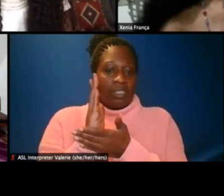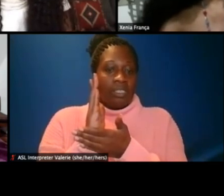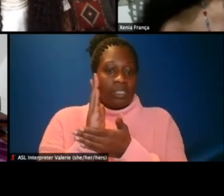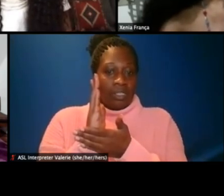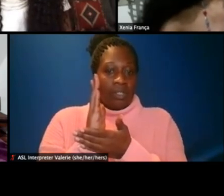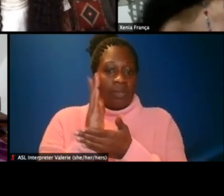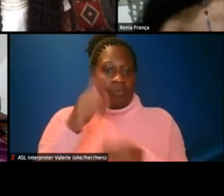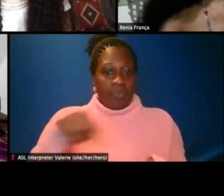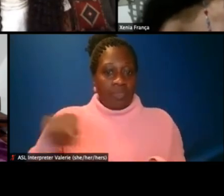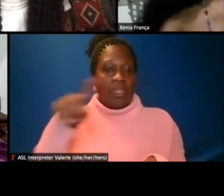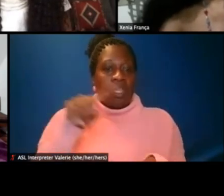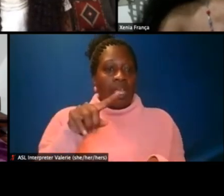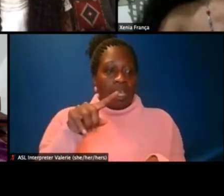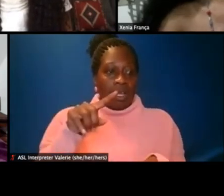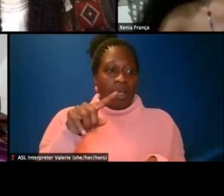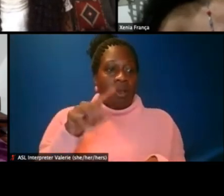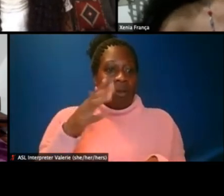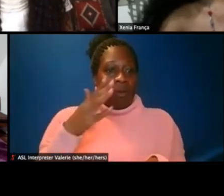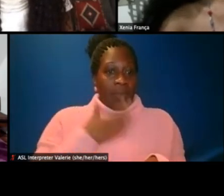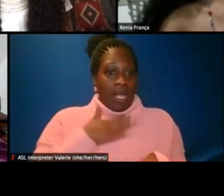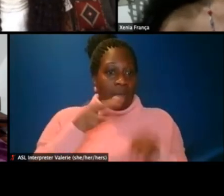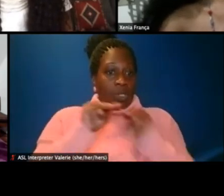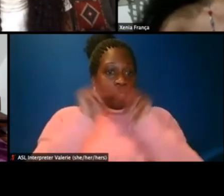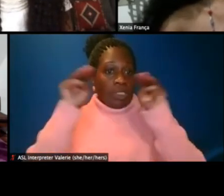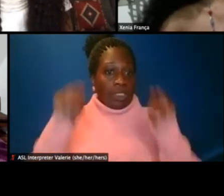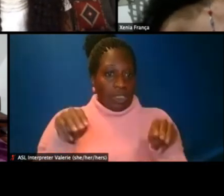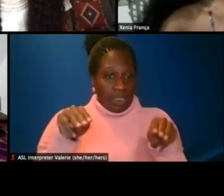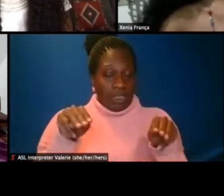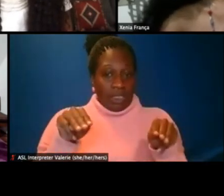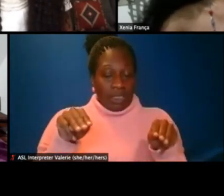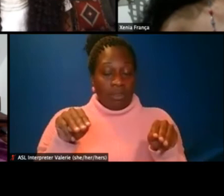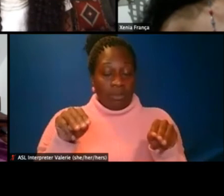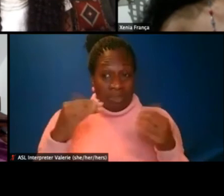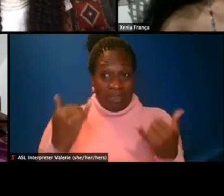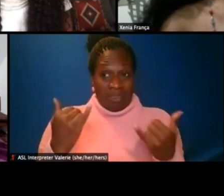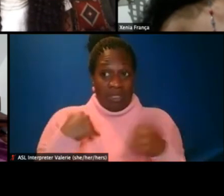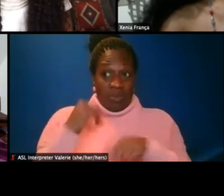were, the museum that I work at, the Banneker Douglas Museum,